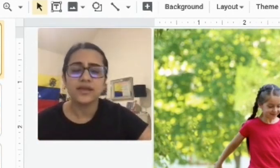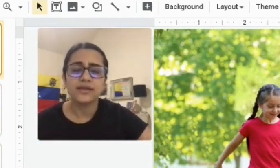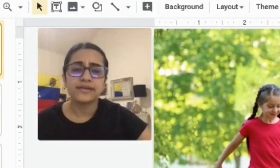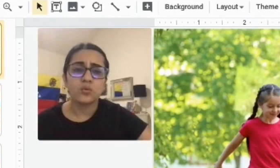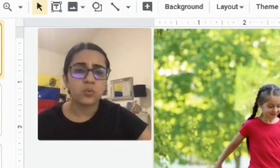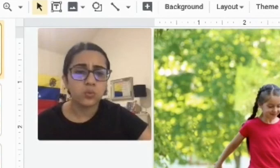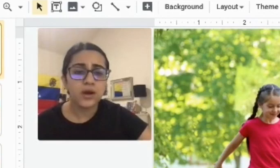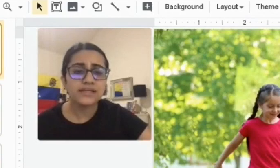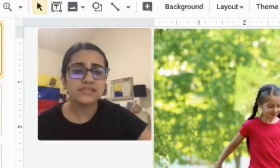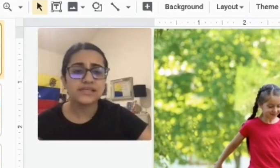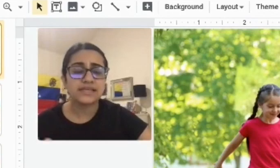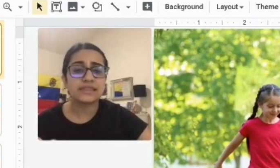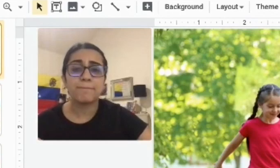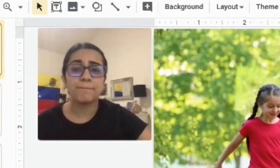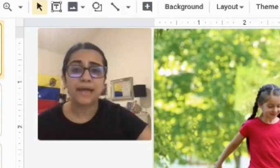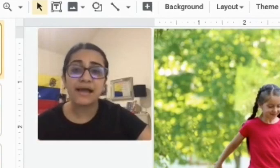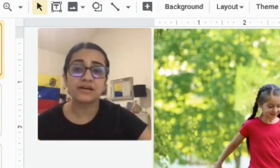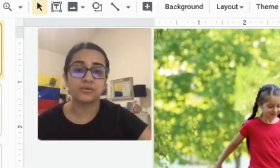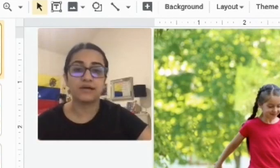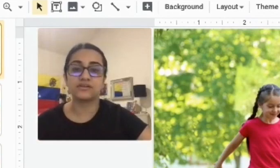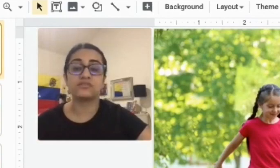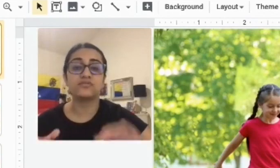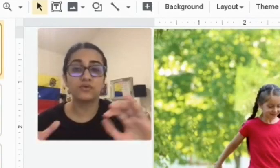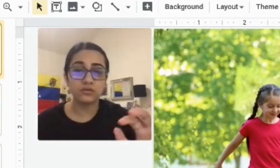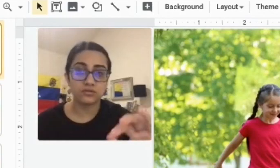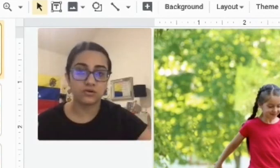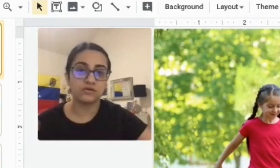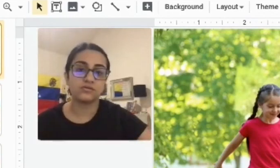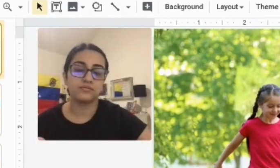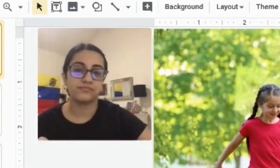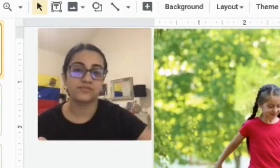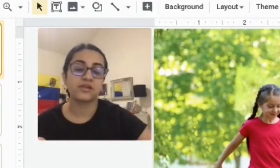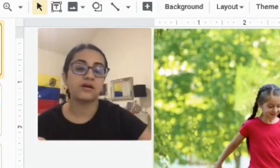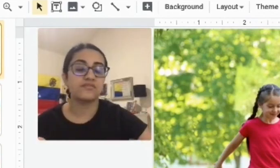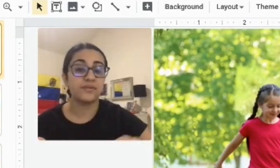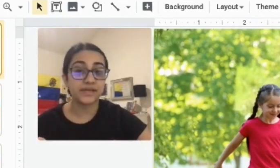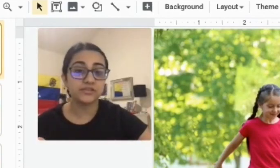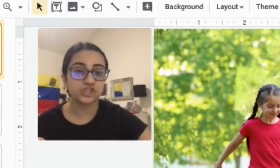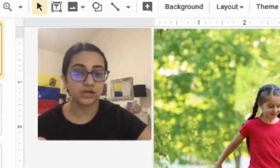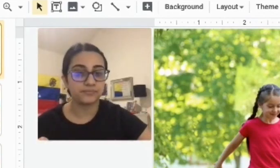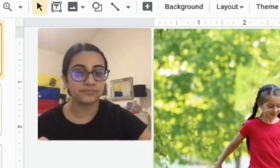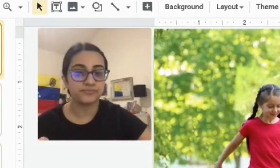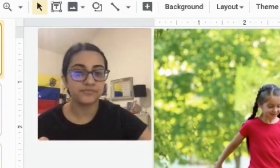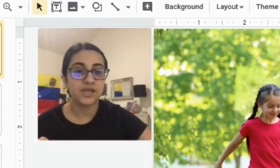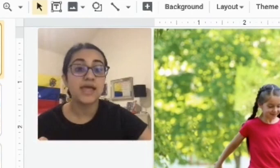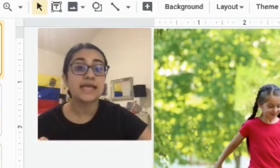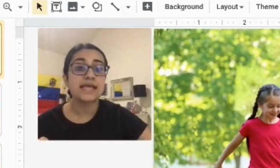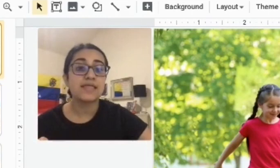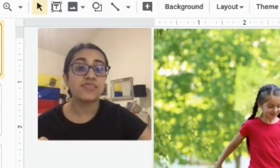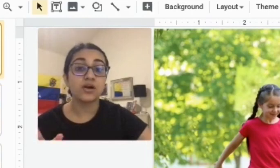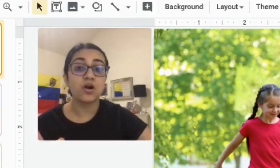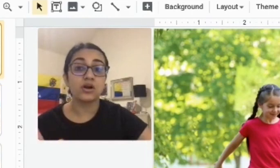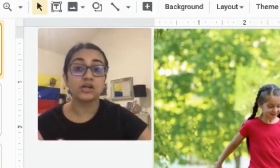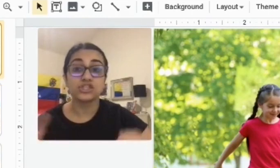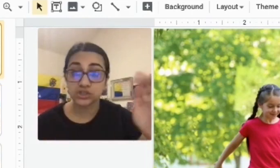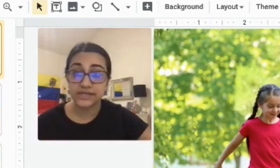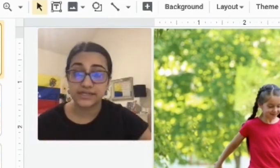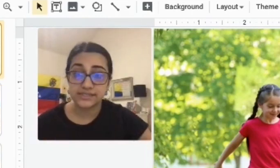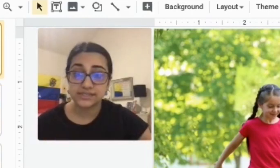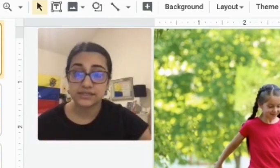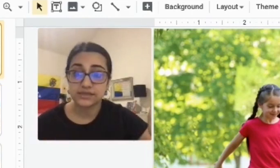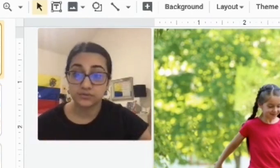Cool. Now, what is in the background, in fondo of the picture? There